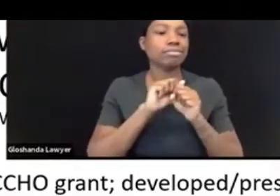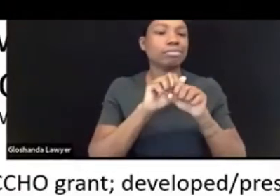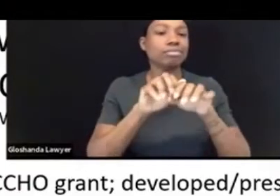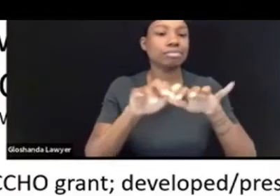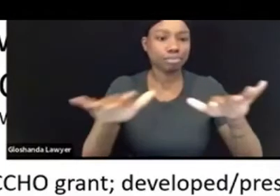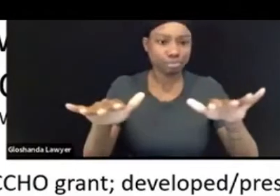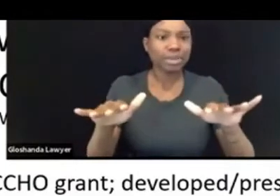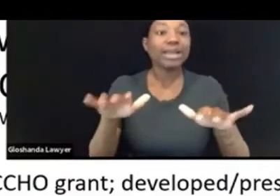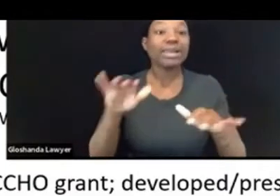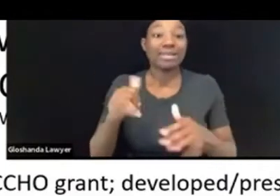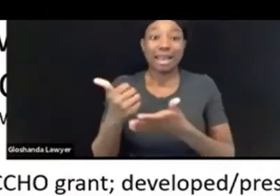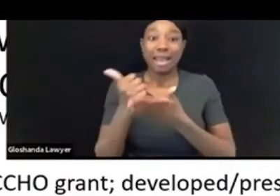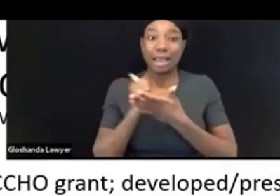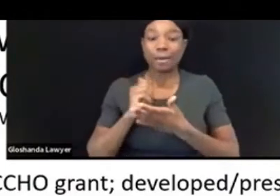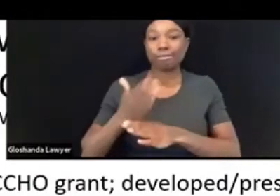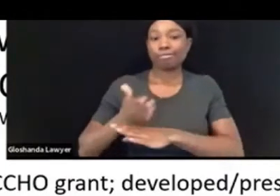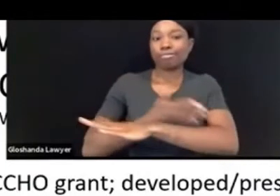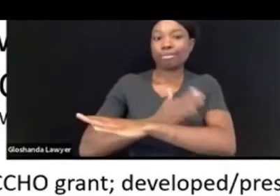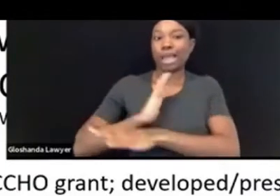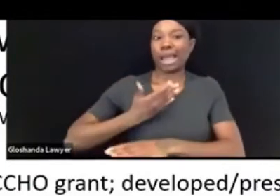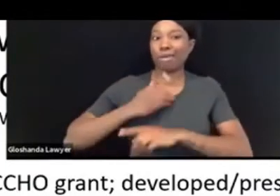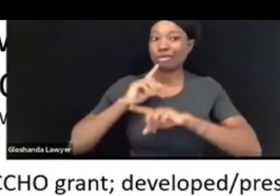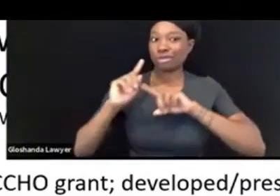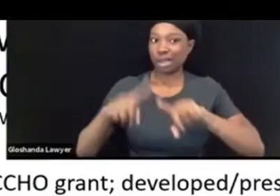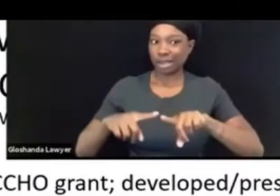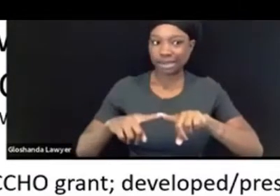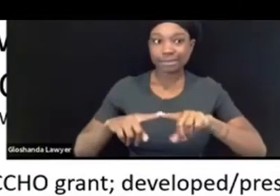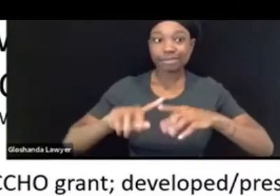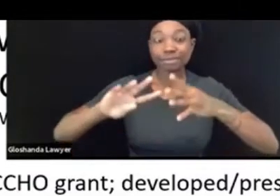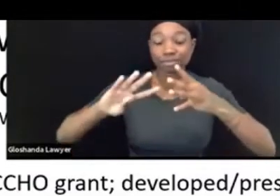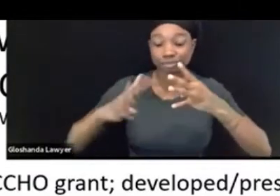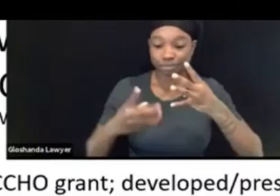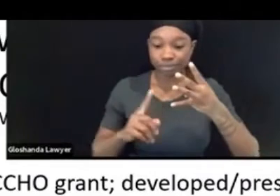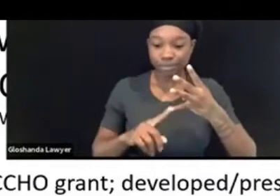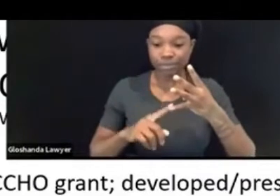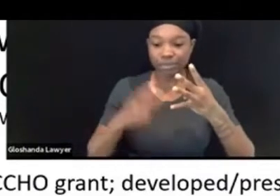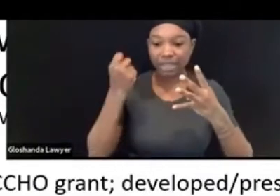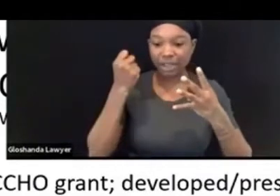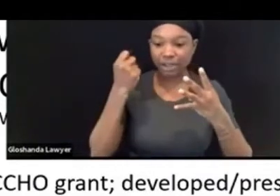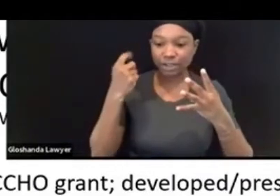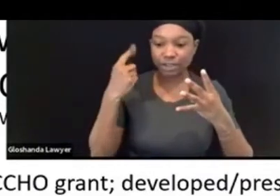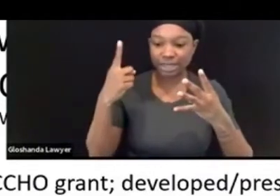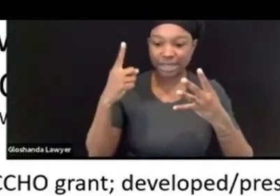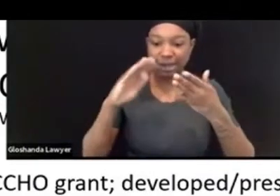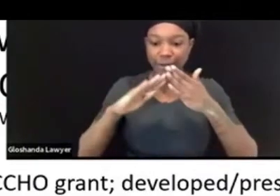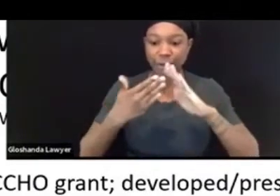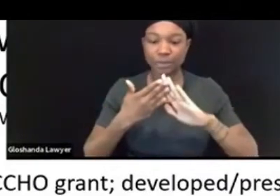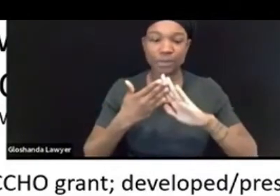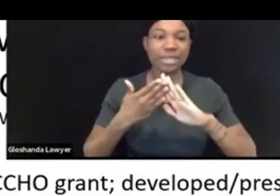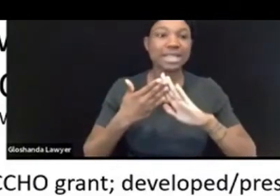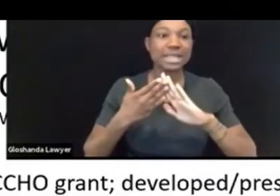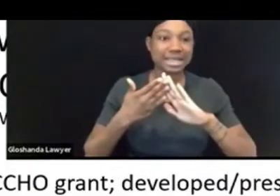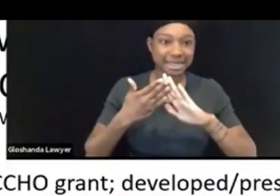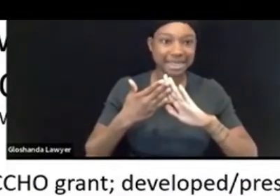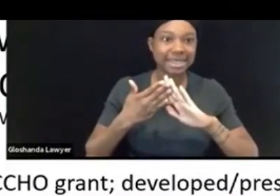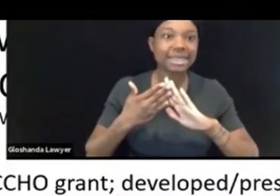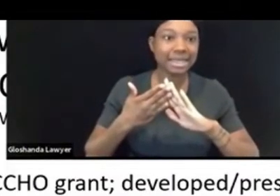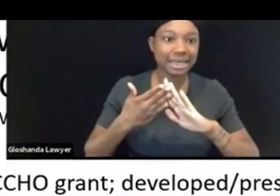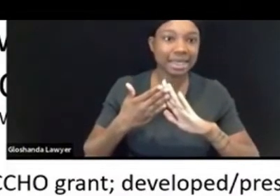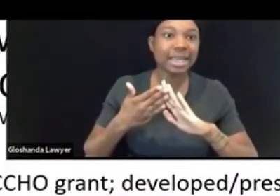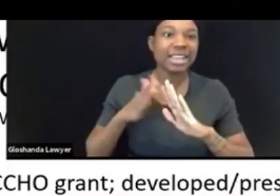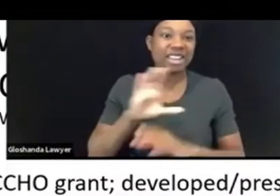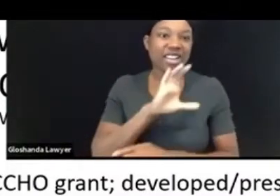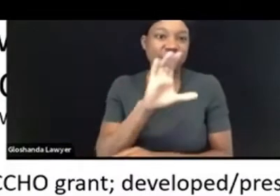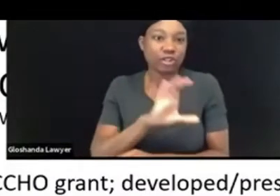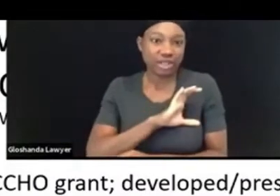bullet, understanding community characteristics. This proved invaluable since the deaf community is